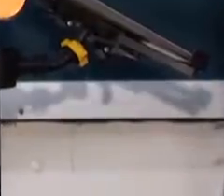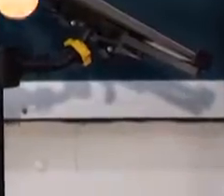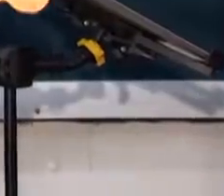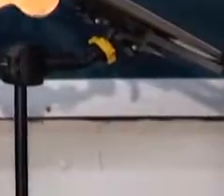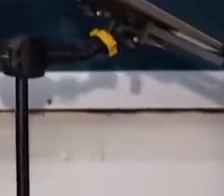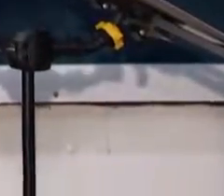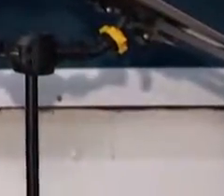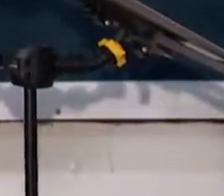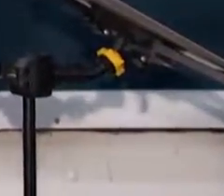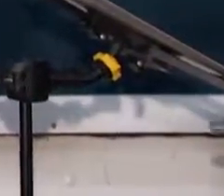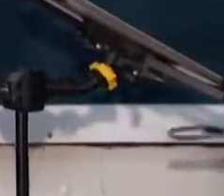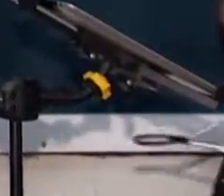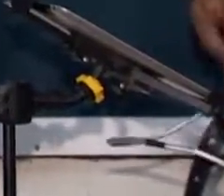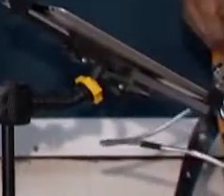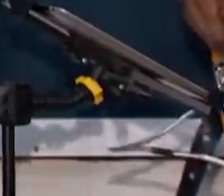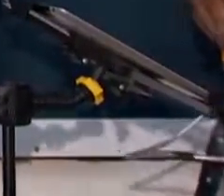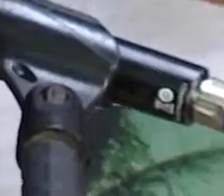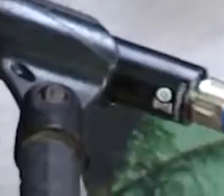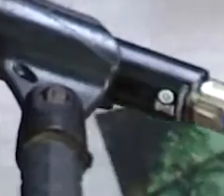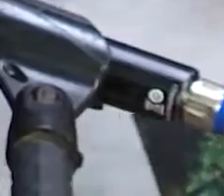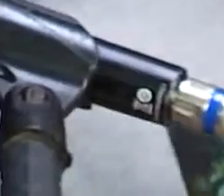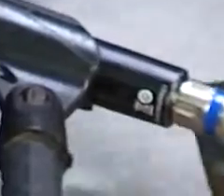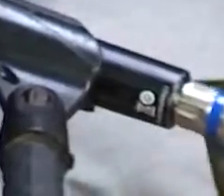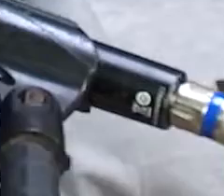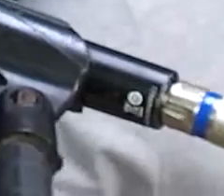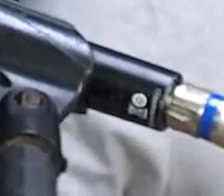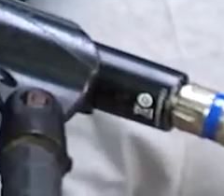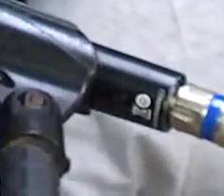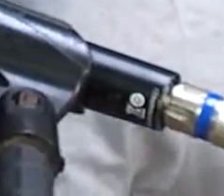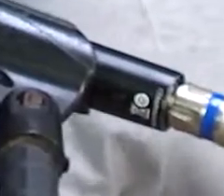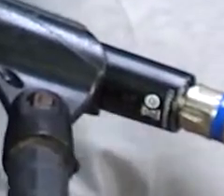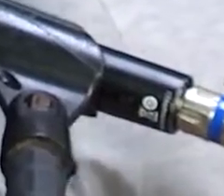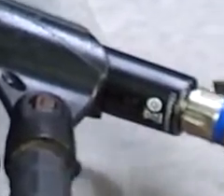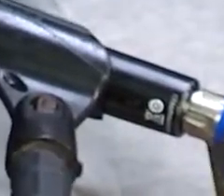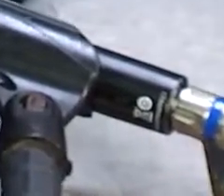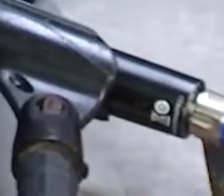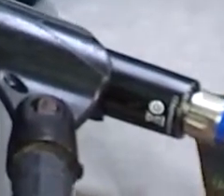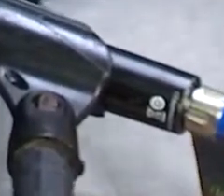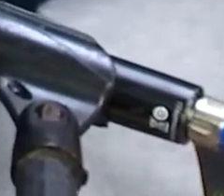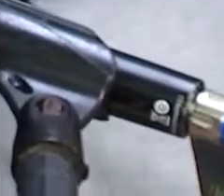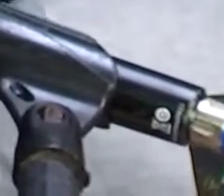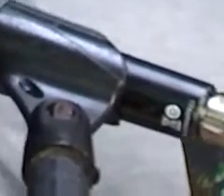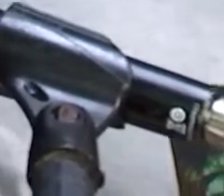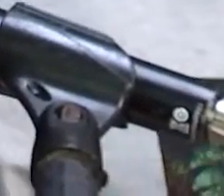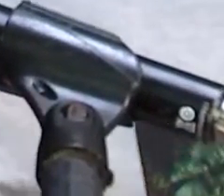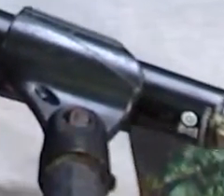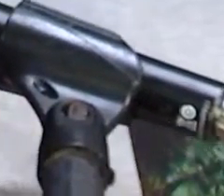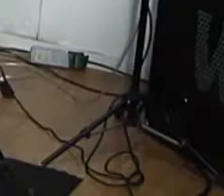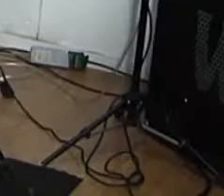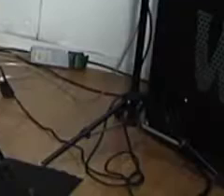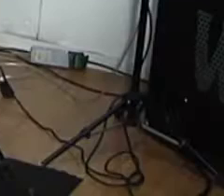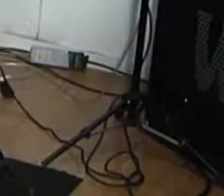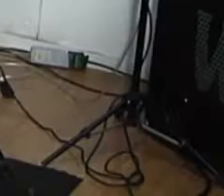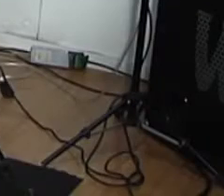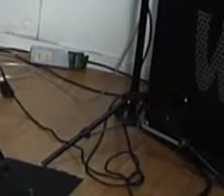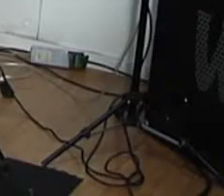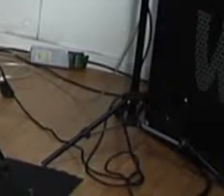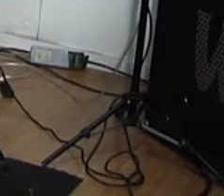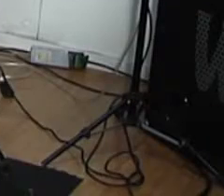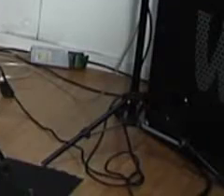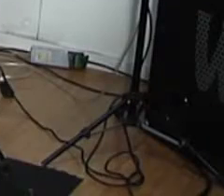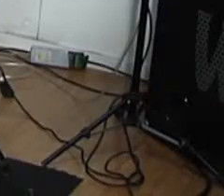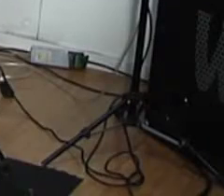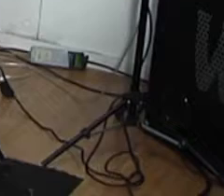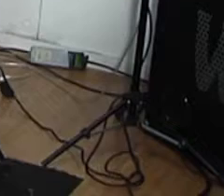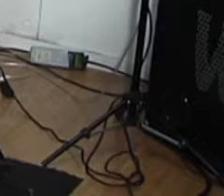You say you want a leader, but you can't seem to make up your mind. I think you better close it